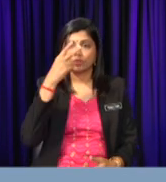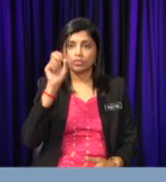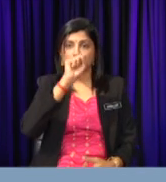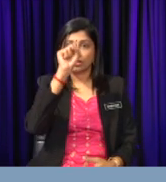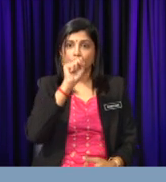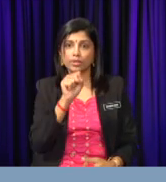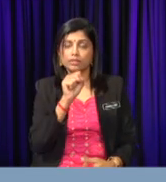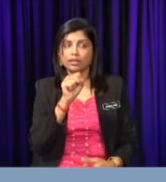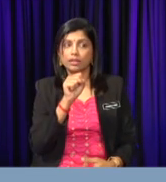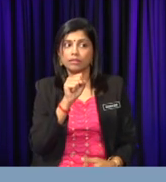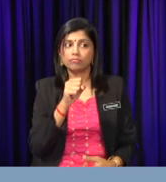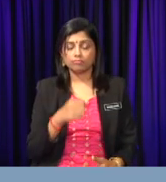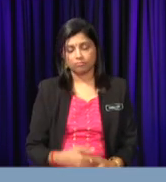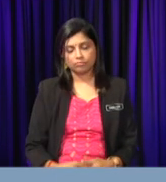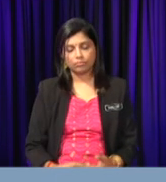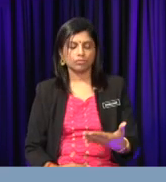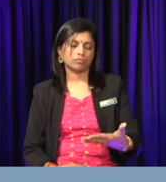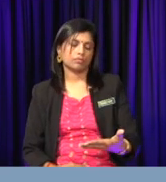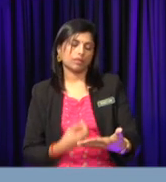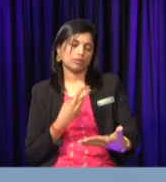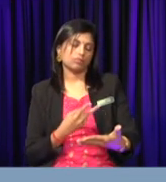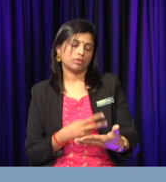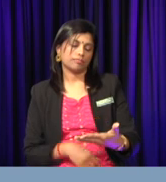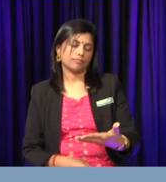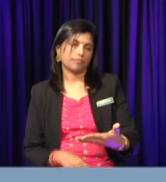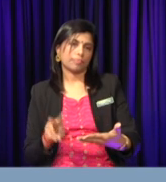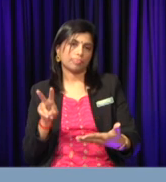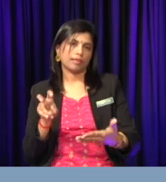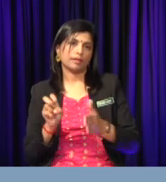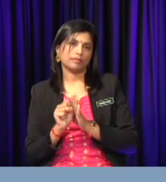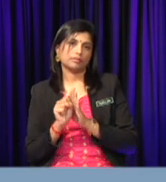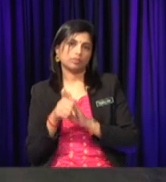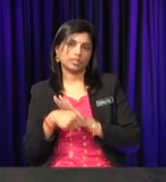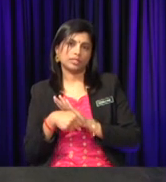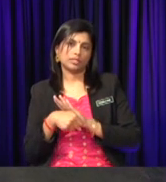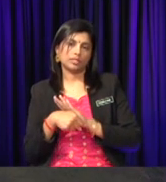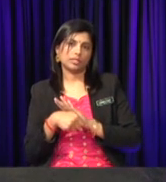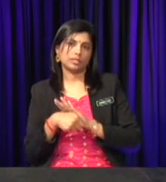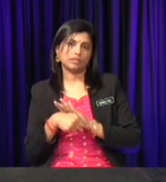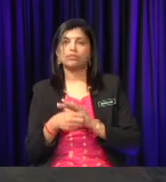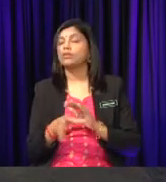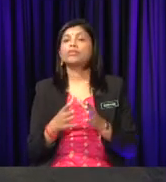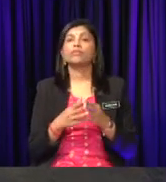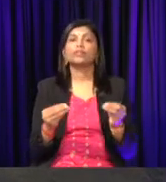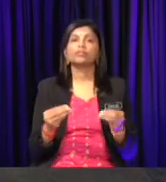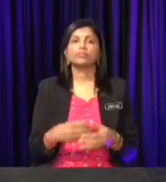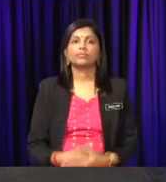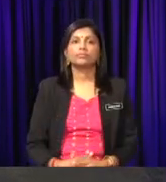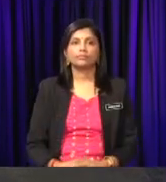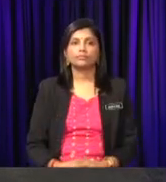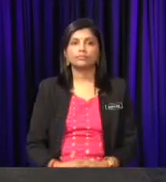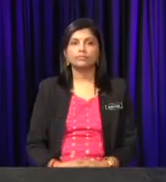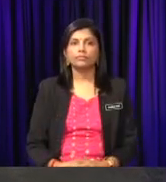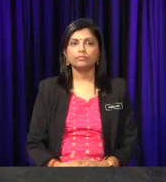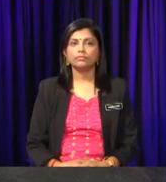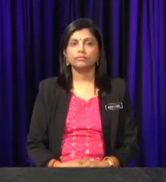that's on their booklet? Mm-hmm. Okay. So just to ask you on a clearer scale, so these four are just as guidance, but you don't have to